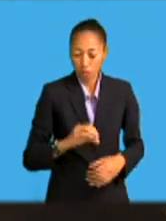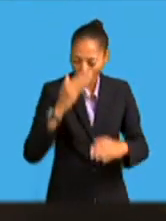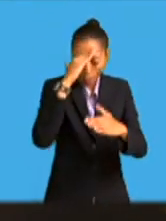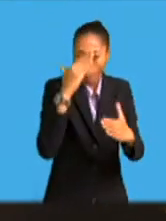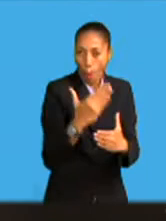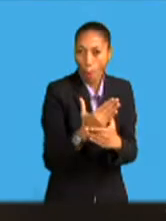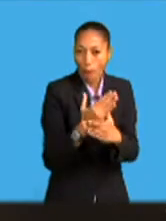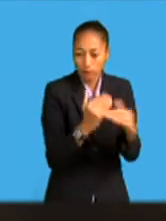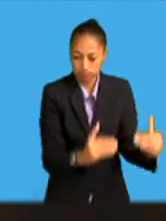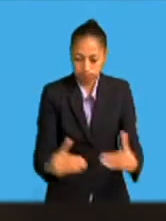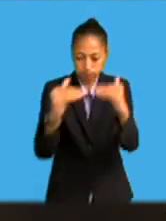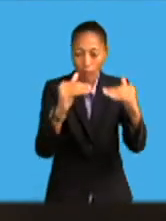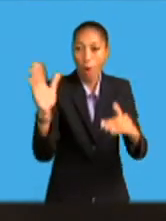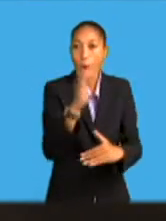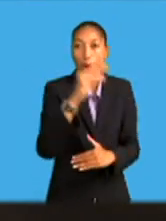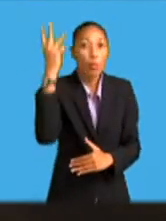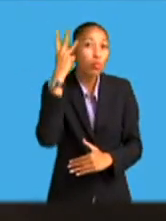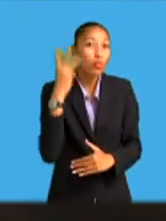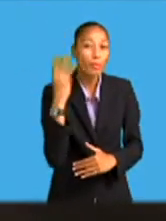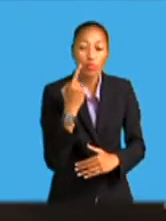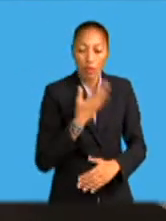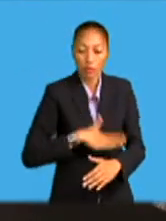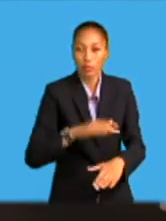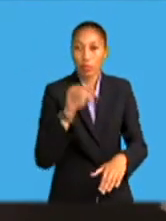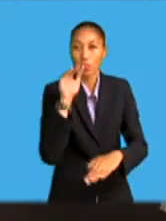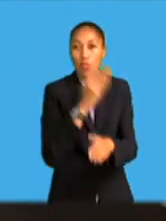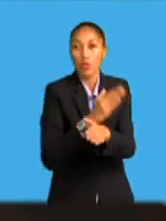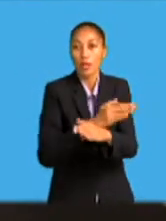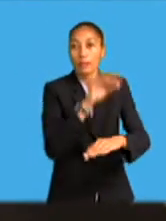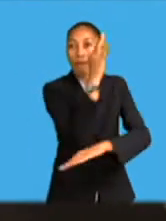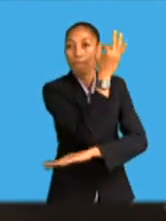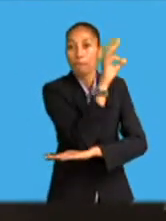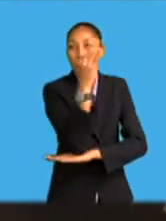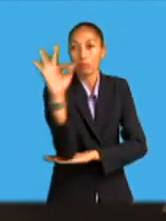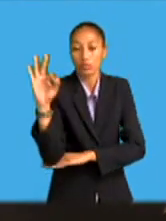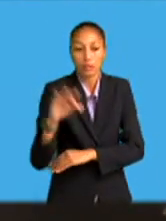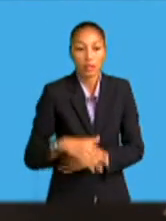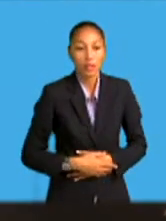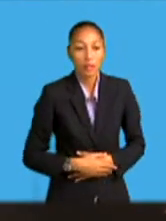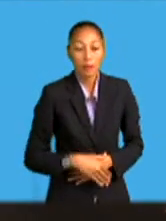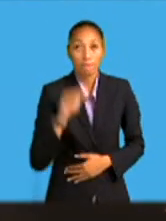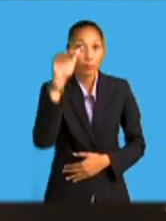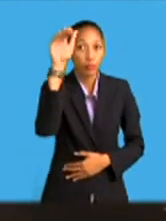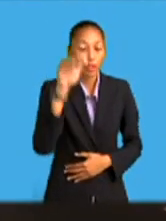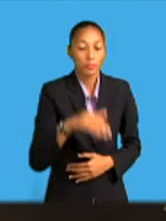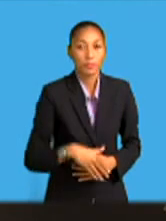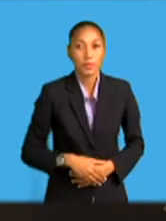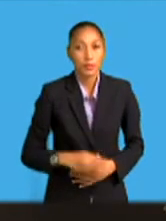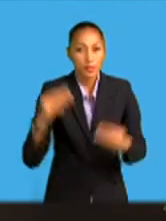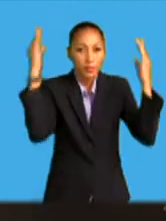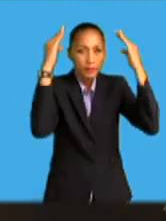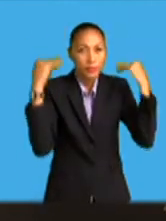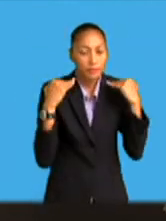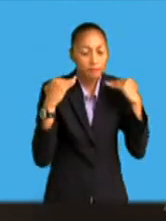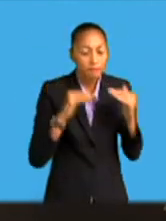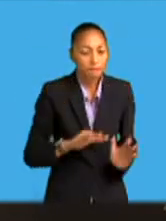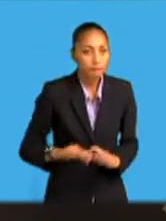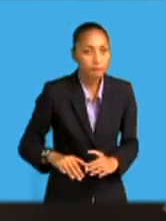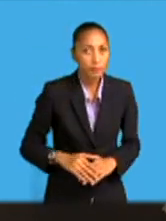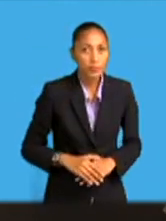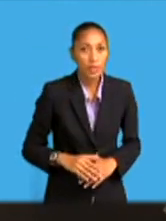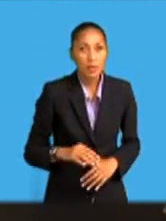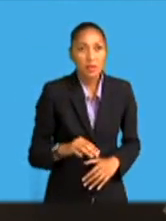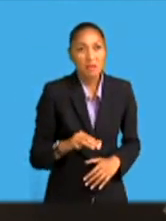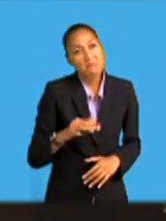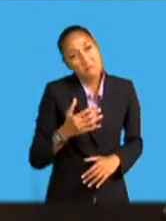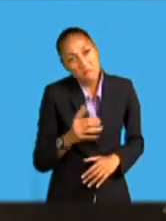precedents for other women foresters in future. Madam Speaker, suffice to say, both the